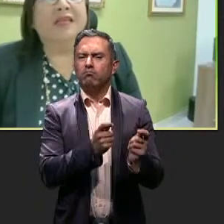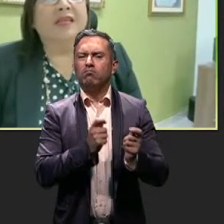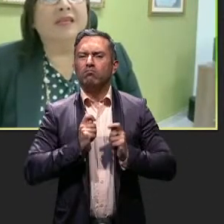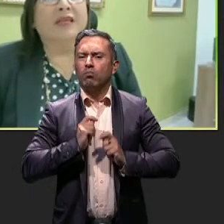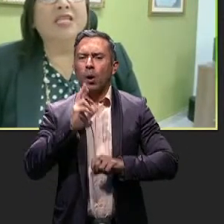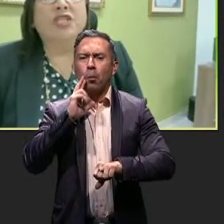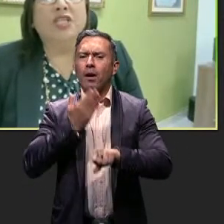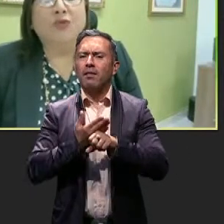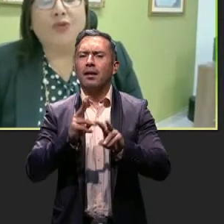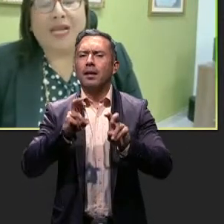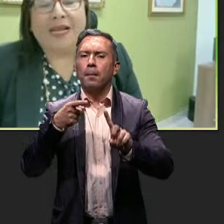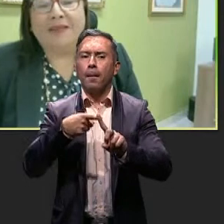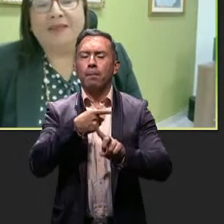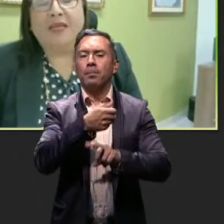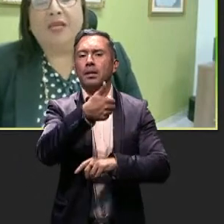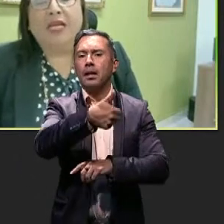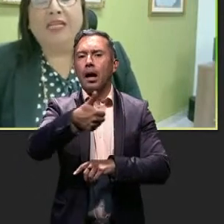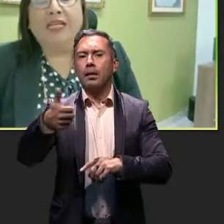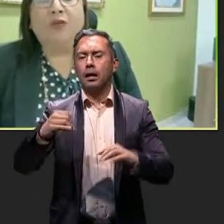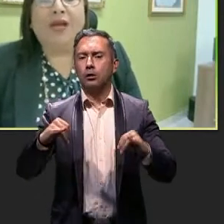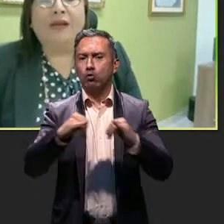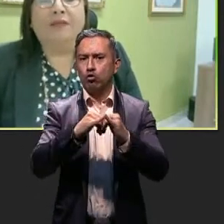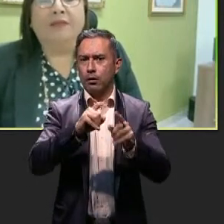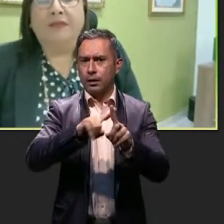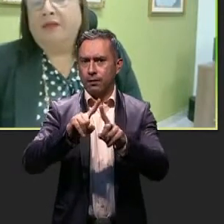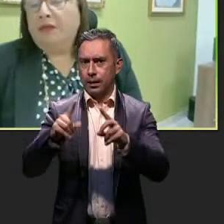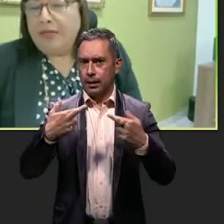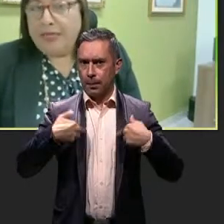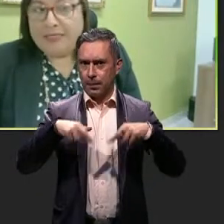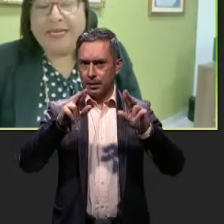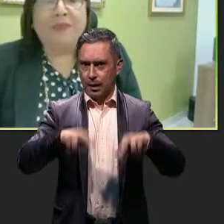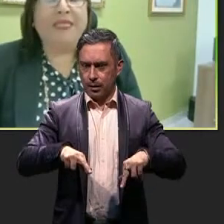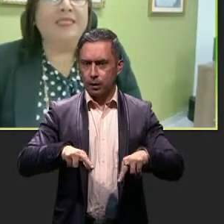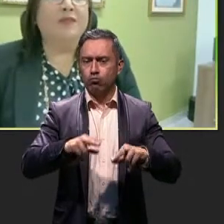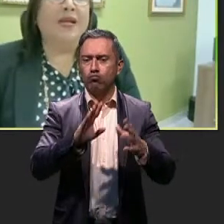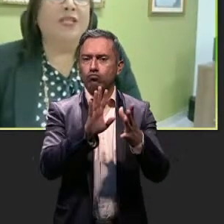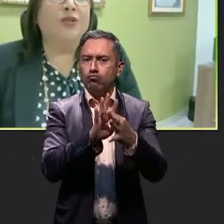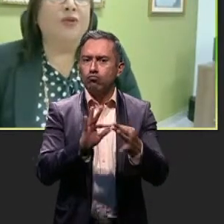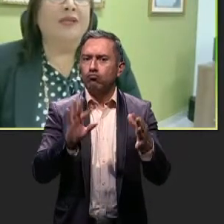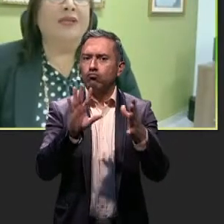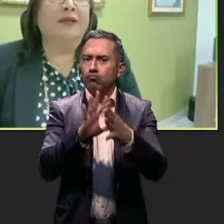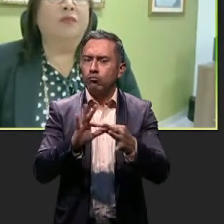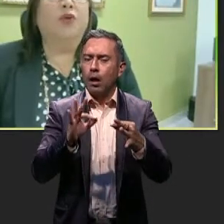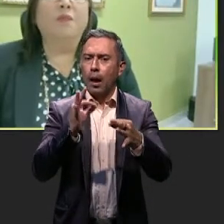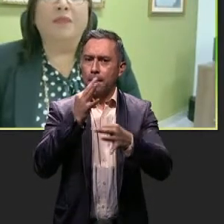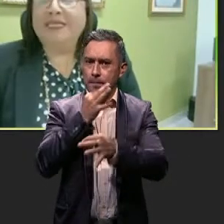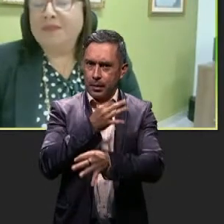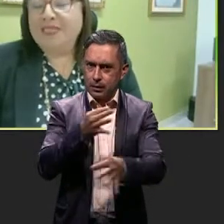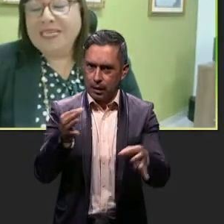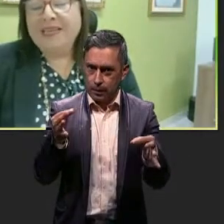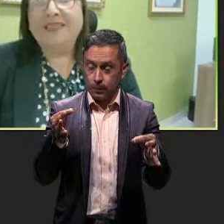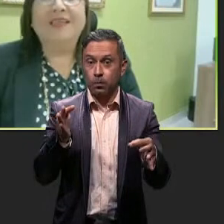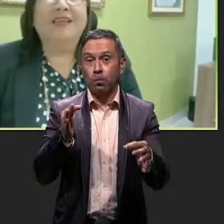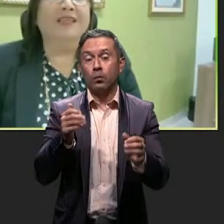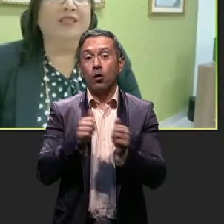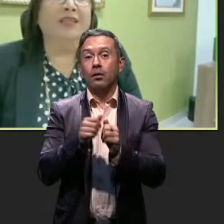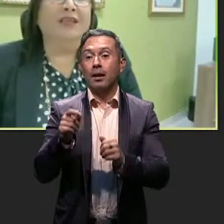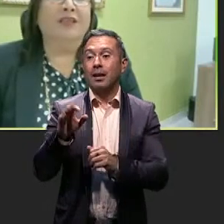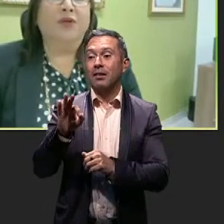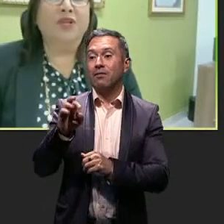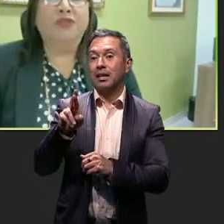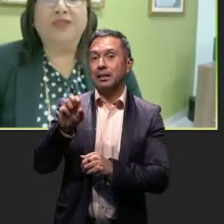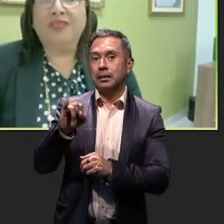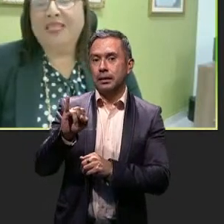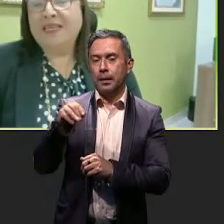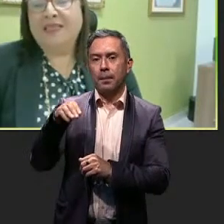panel has to do, or this entitled message for institutional representatives, where we are going to have